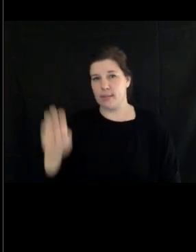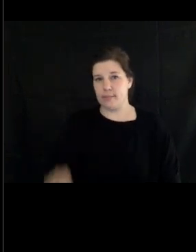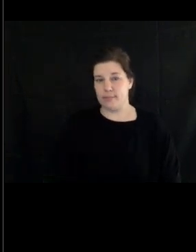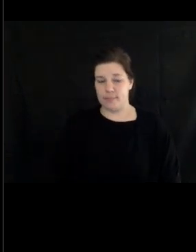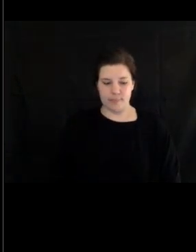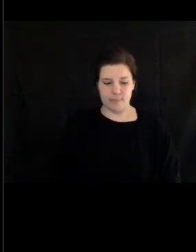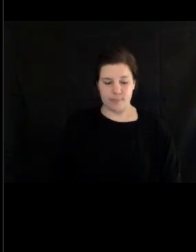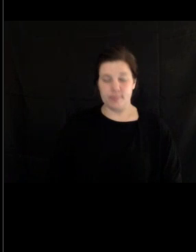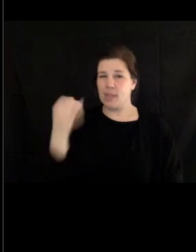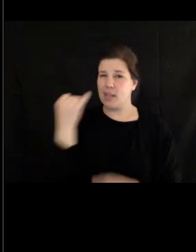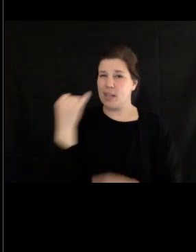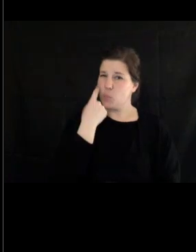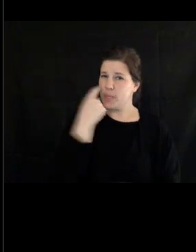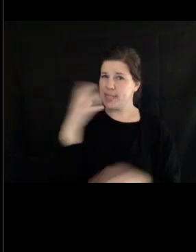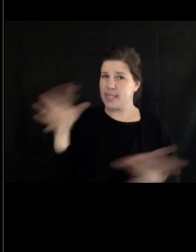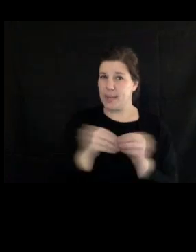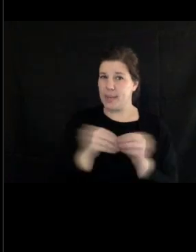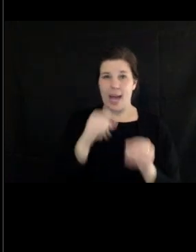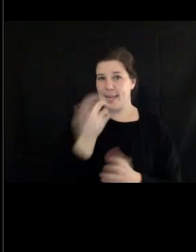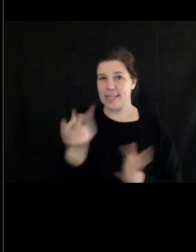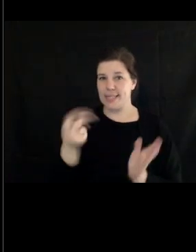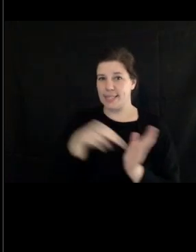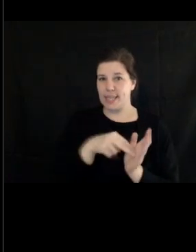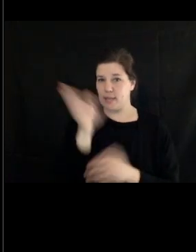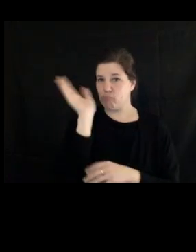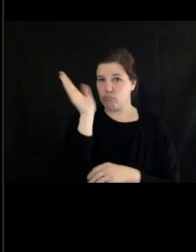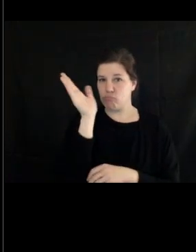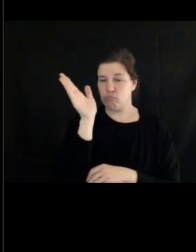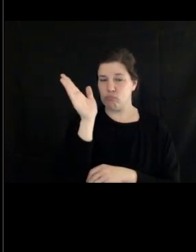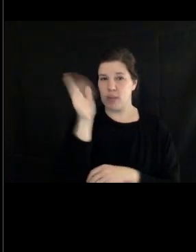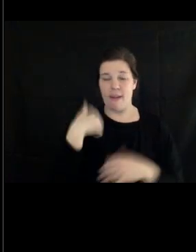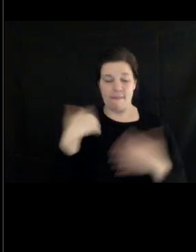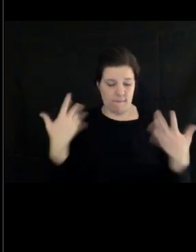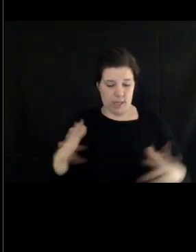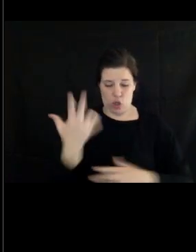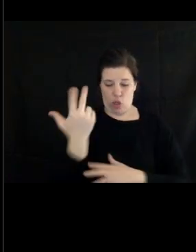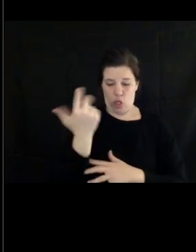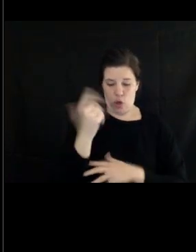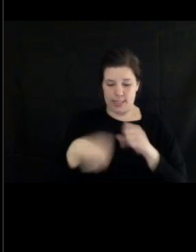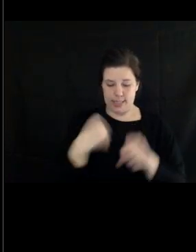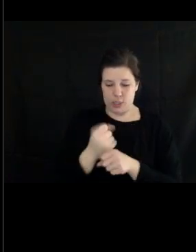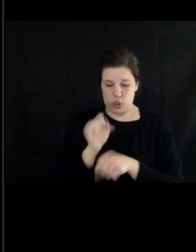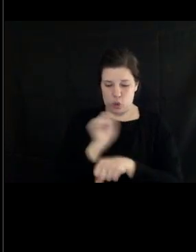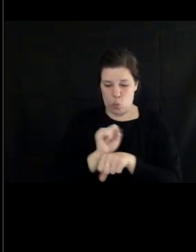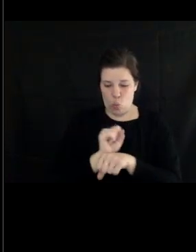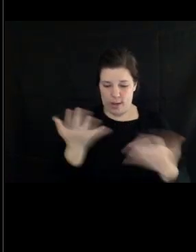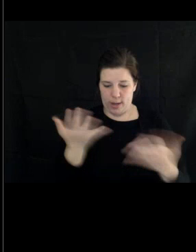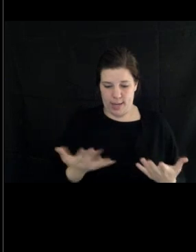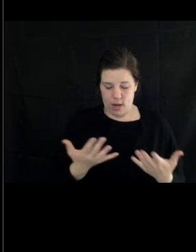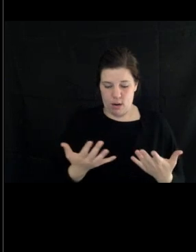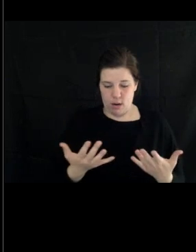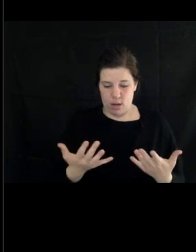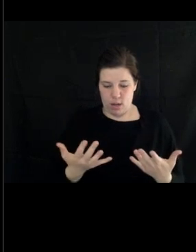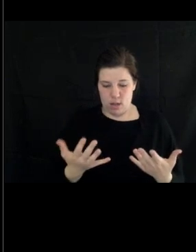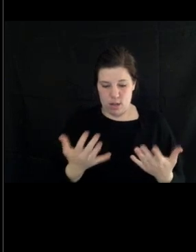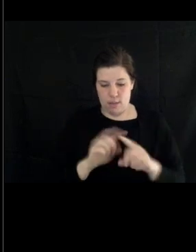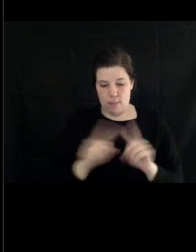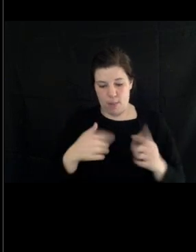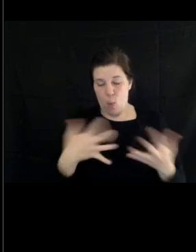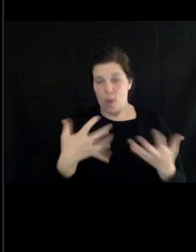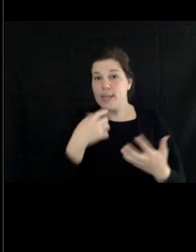the last meeting, I did not stand before you all after serving 13 years in the city and said to the newly elected officials, congratulations.